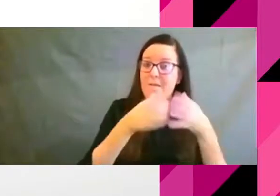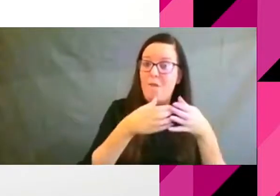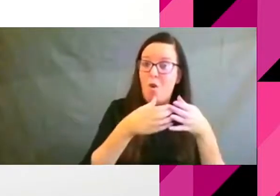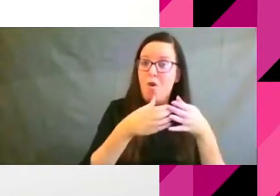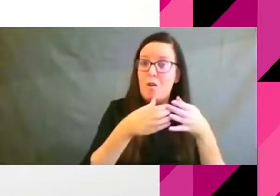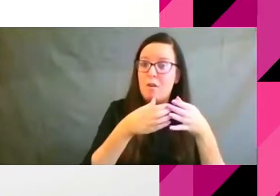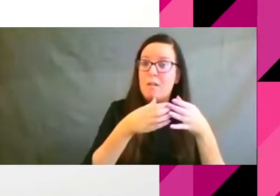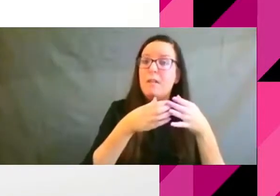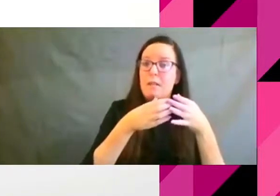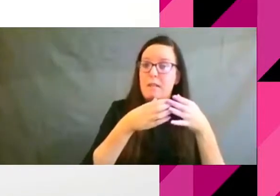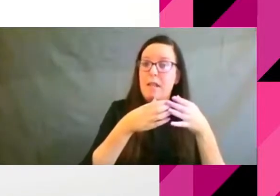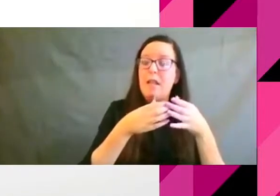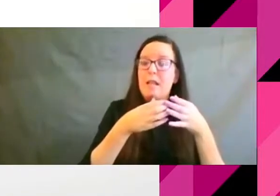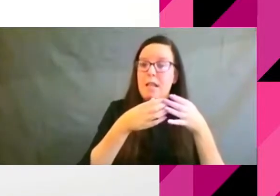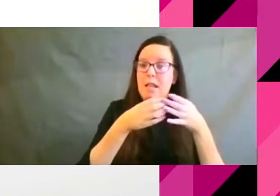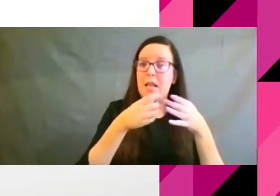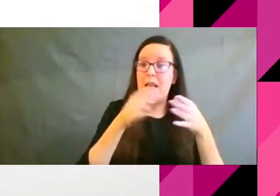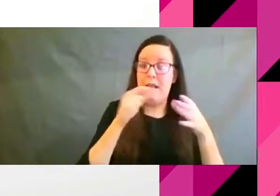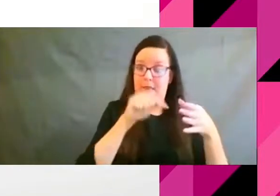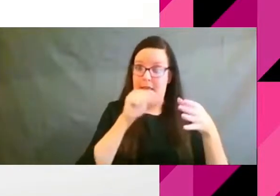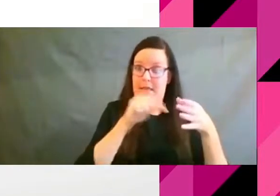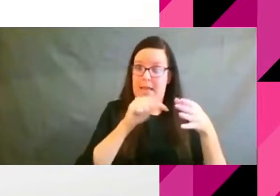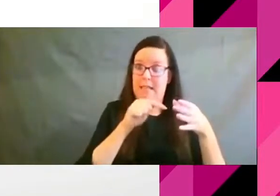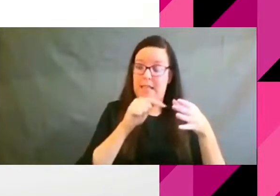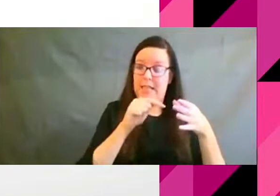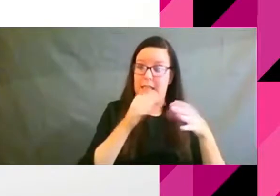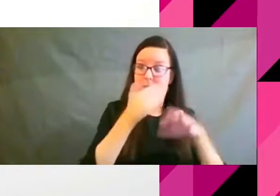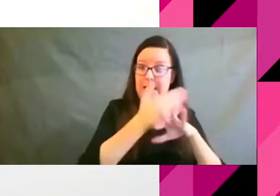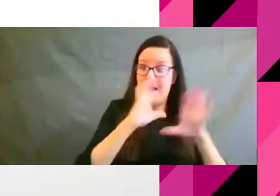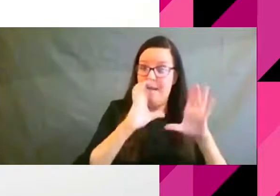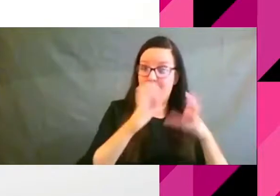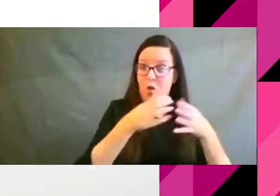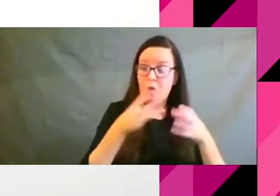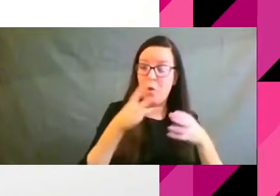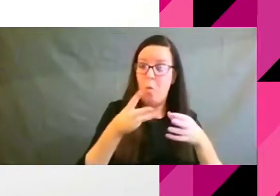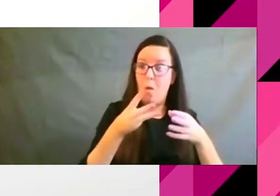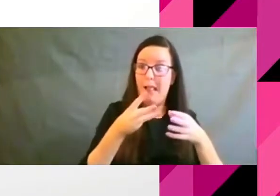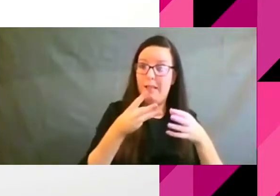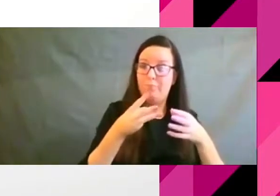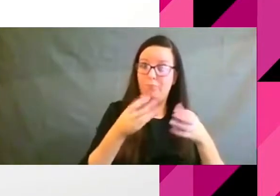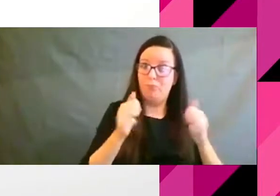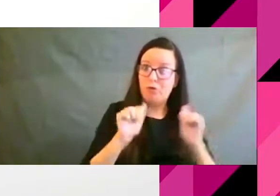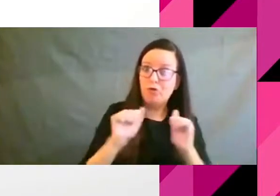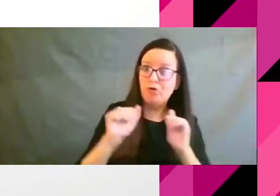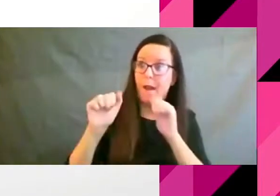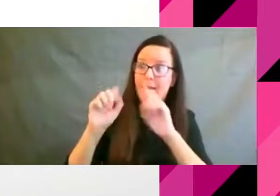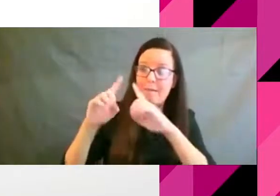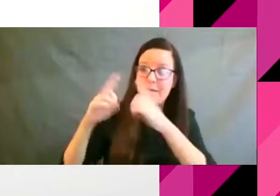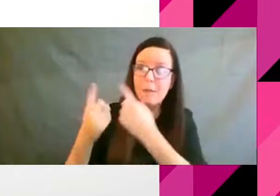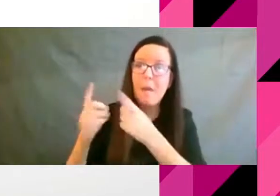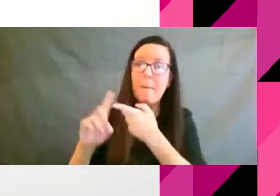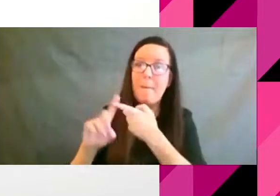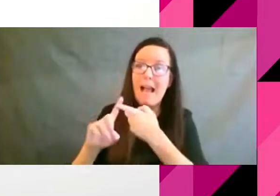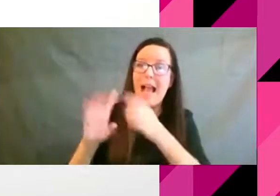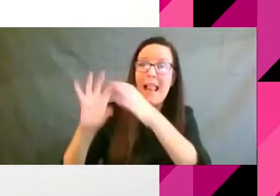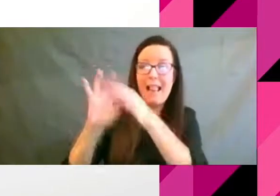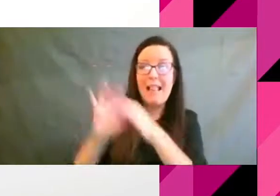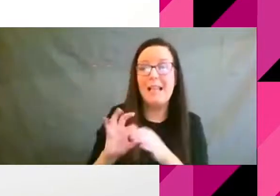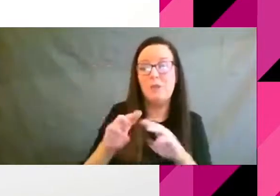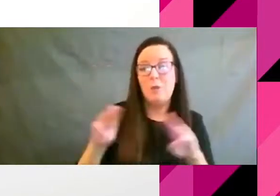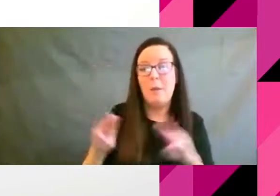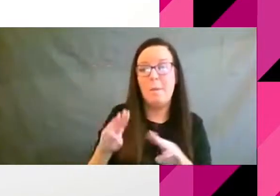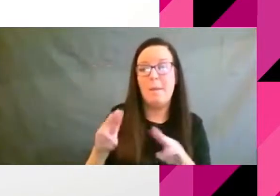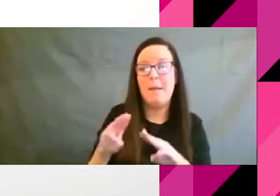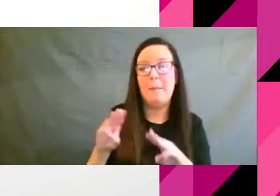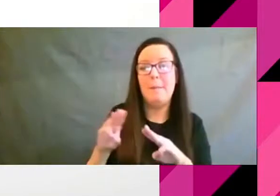Health. This task force will build on the work of the interdepartmental group tasked to examine issues related to people with mental illness who come into contact with the